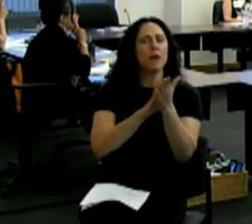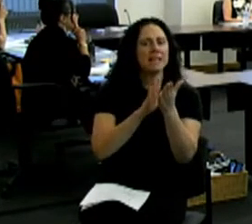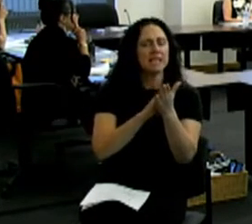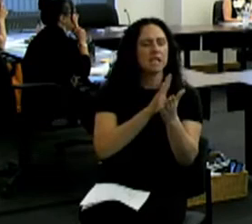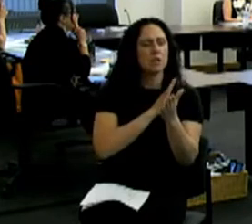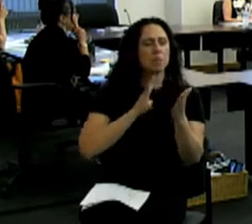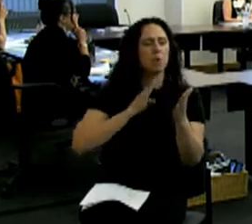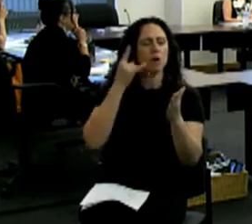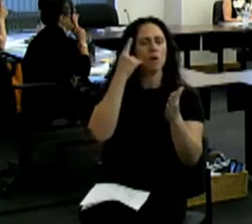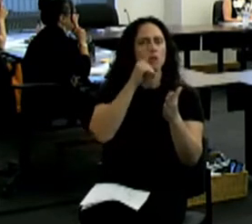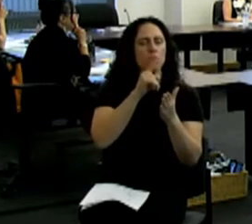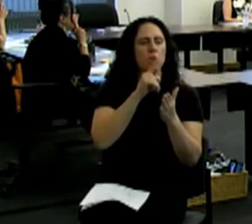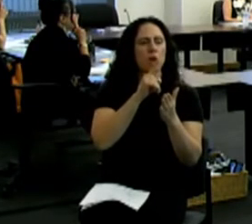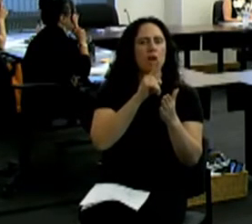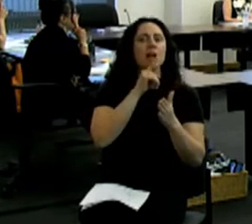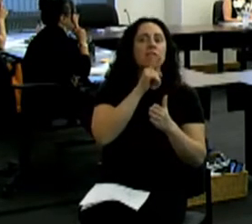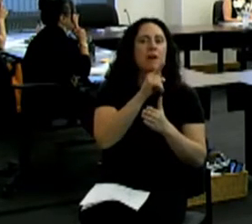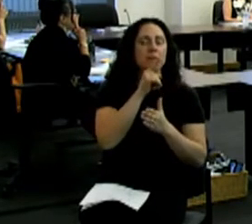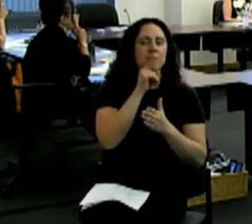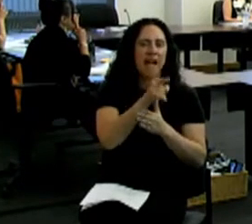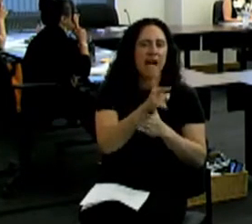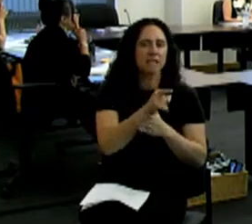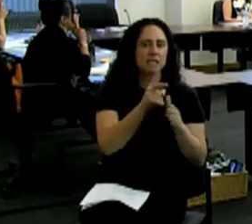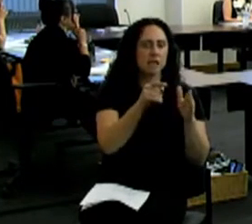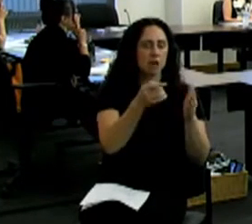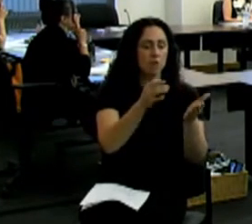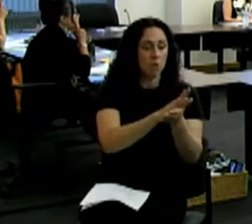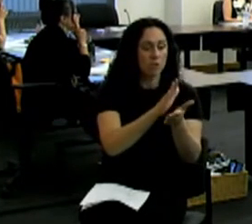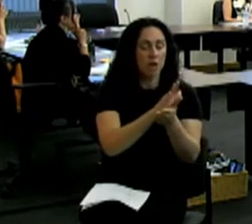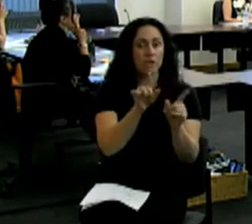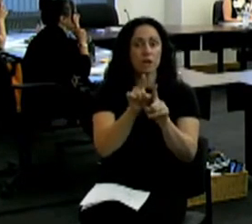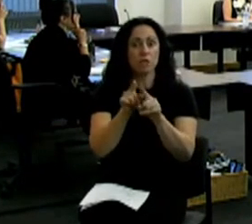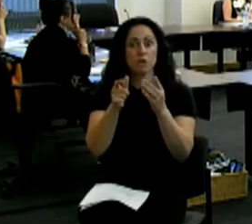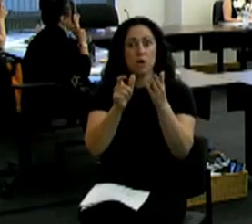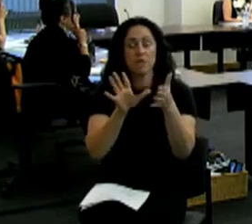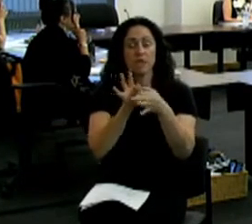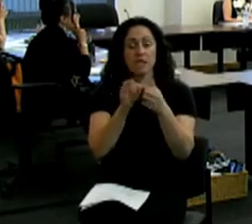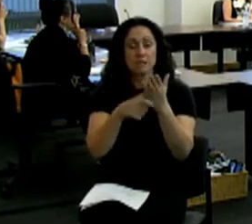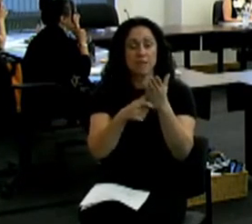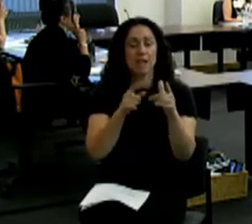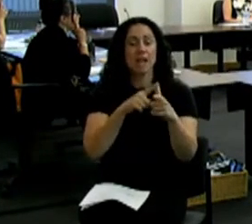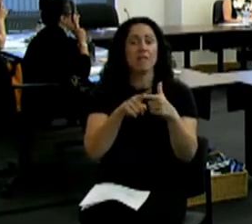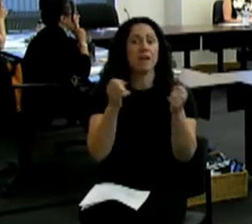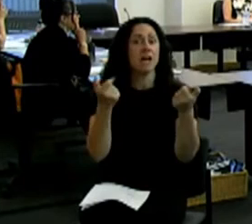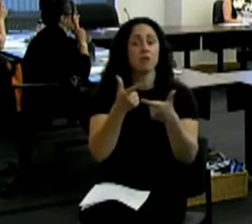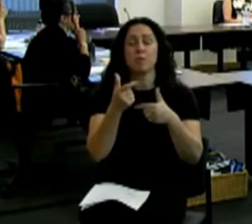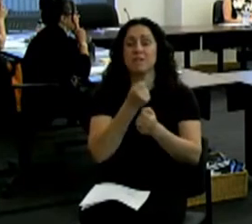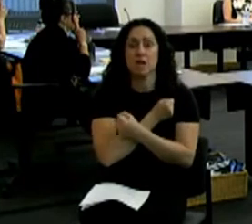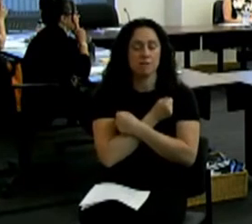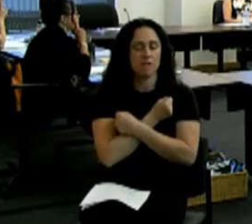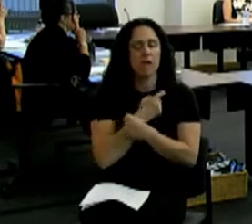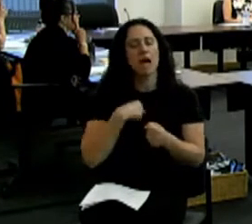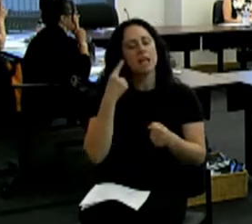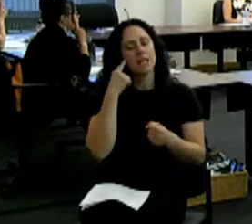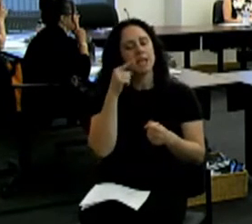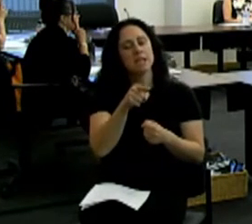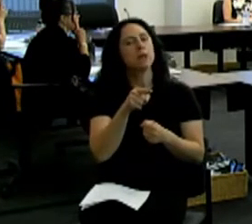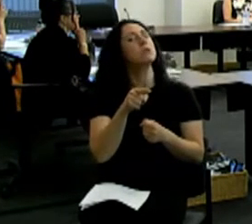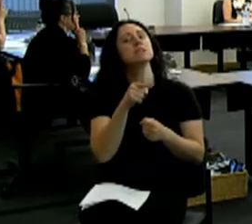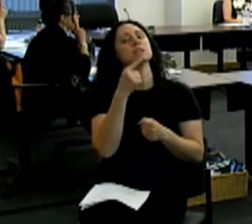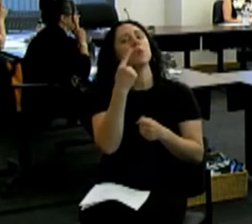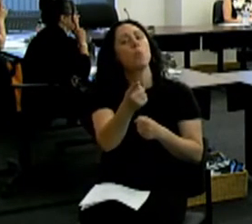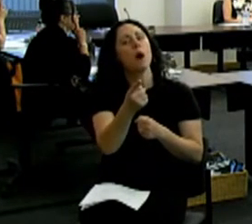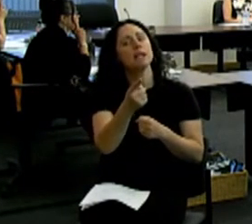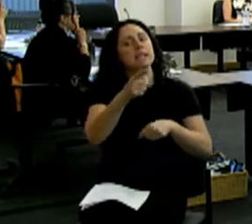you for the fax foldout as well as the Connections magazine, and that everyone loved it. I think that there is this